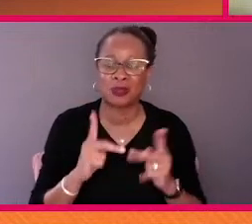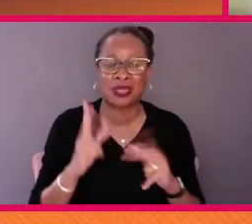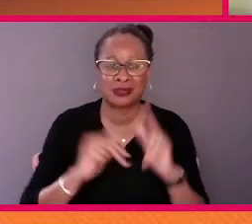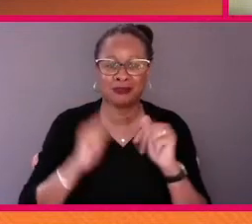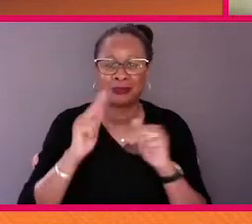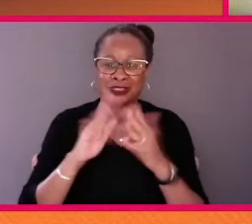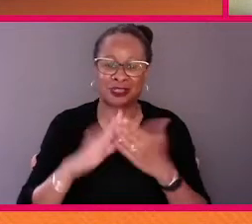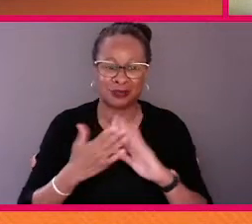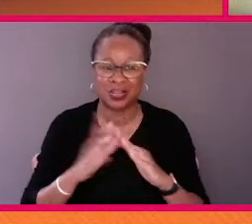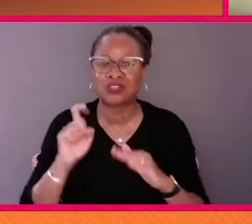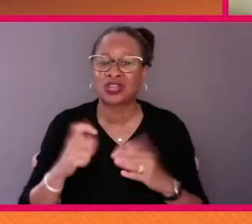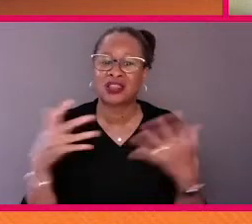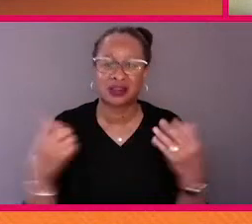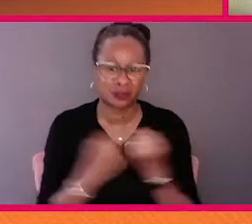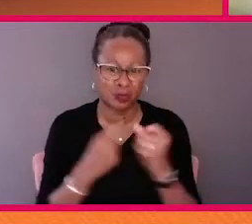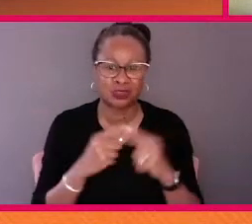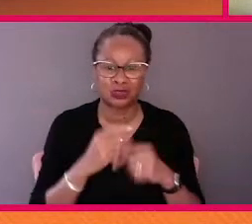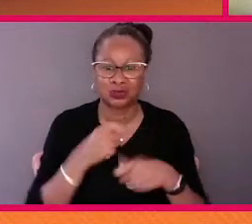making films.